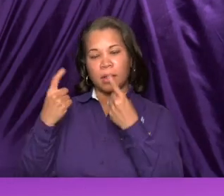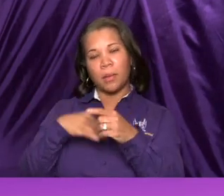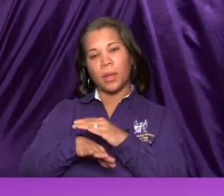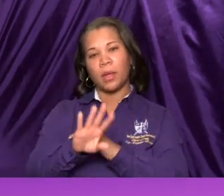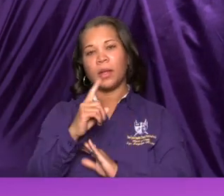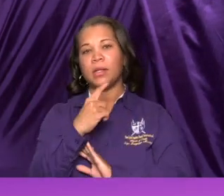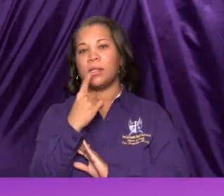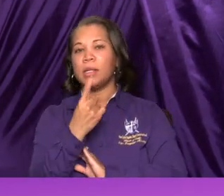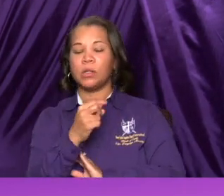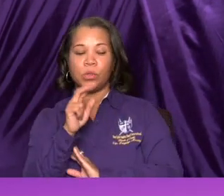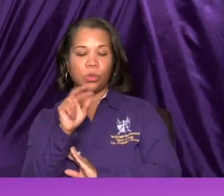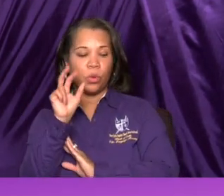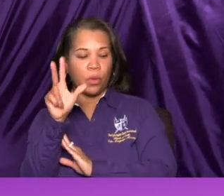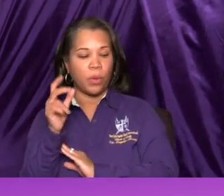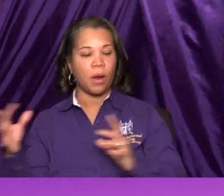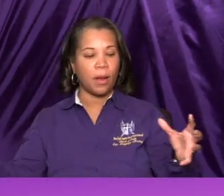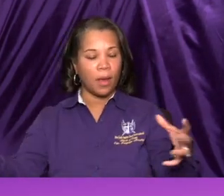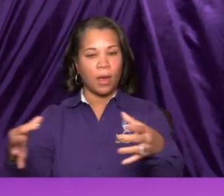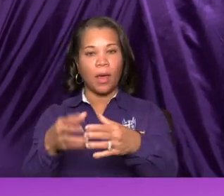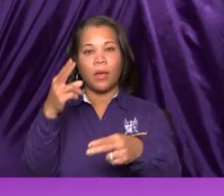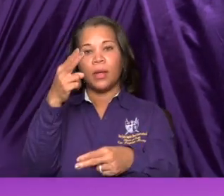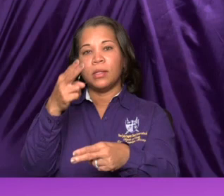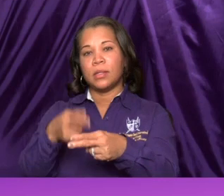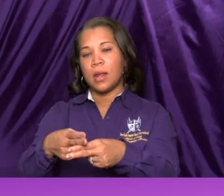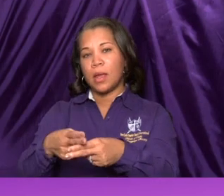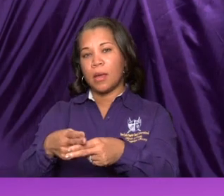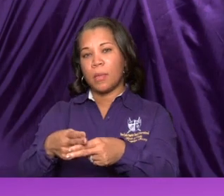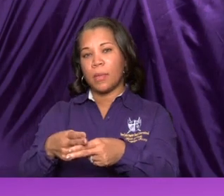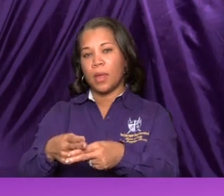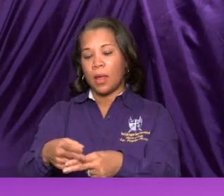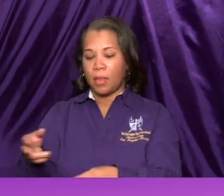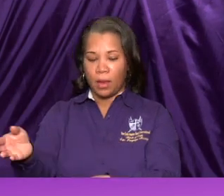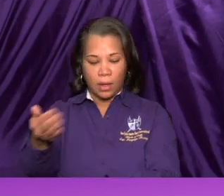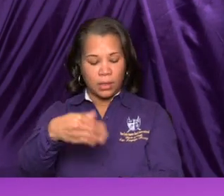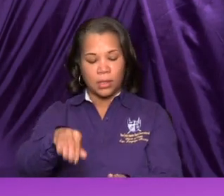He said that where two or three are gathered in his name, that he is in the midst.